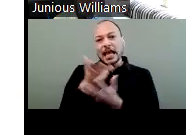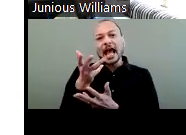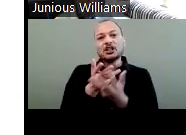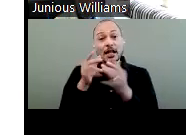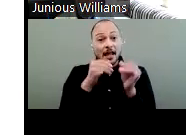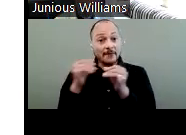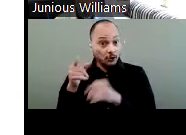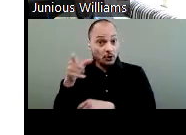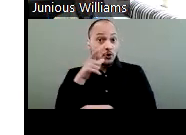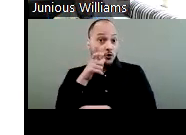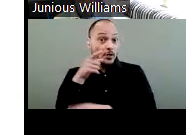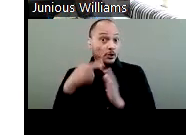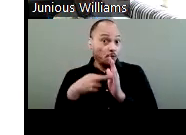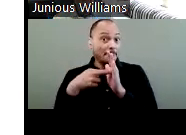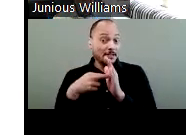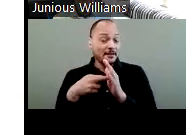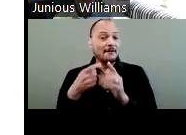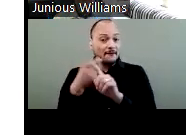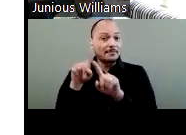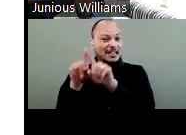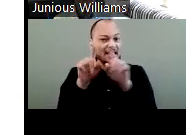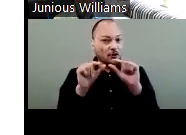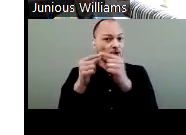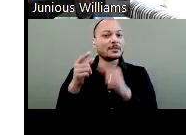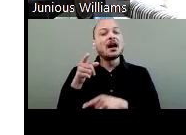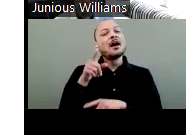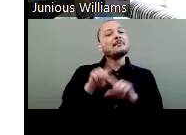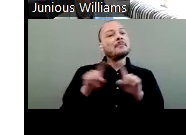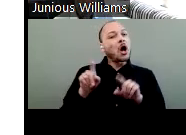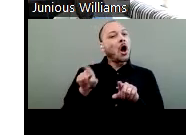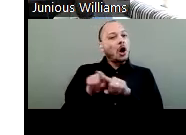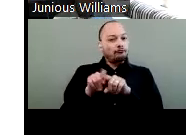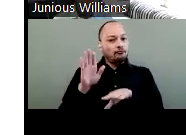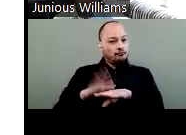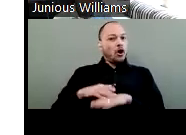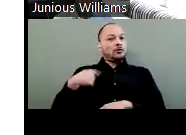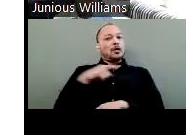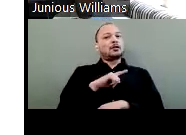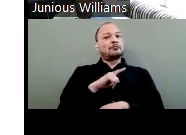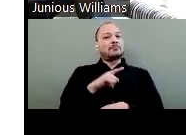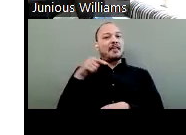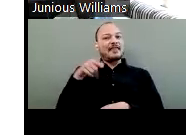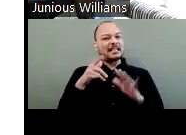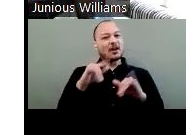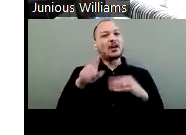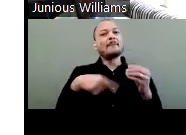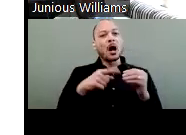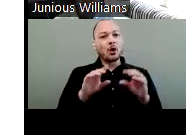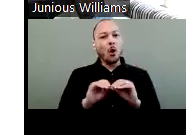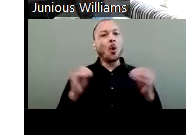are representative of groups, he's also, though, cautioning us that this is still about